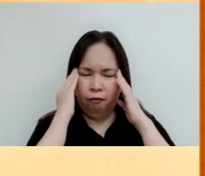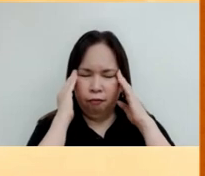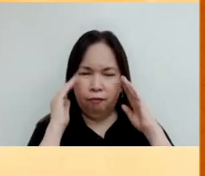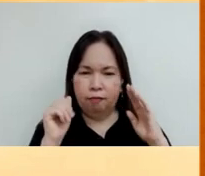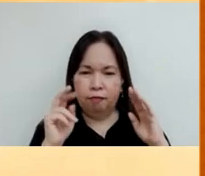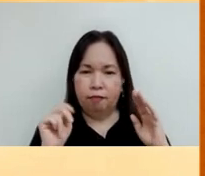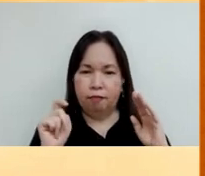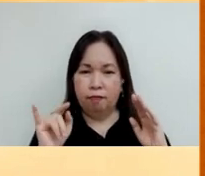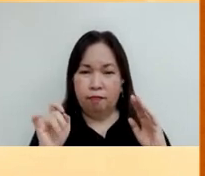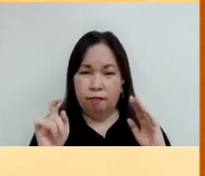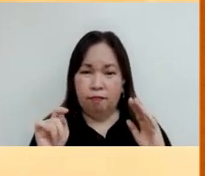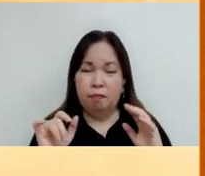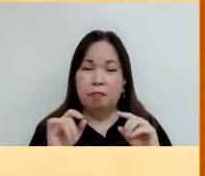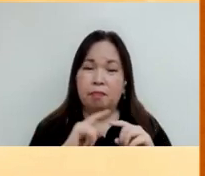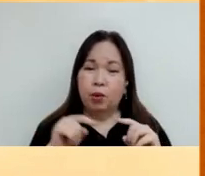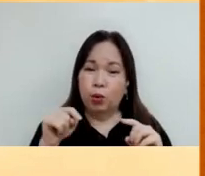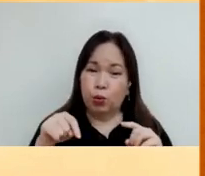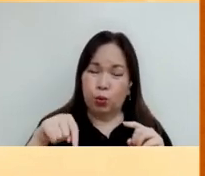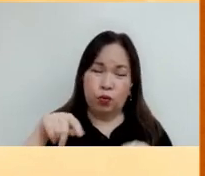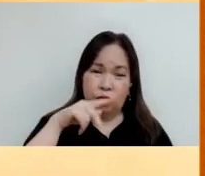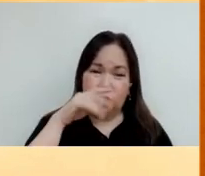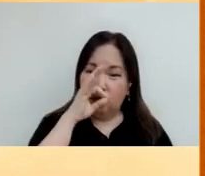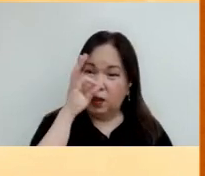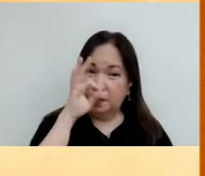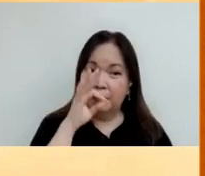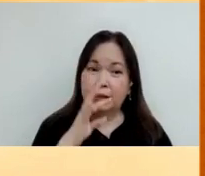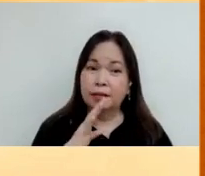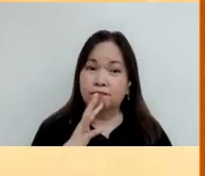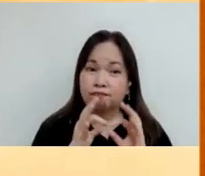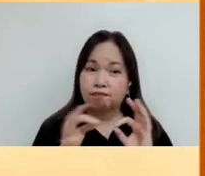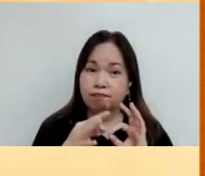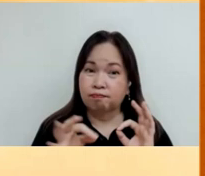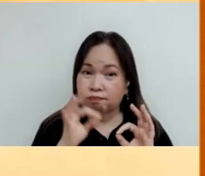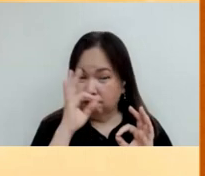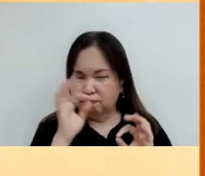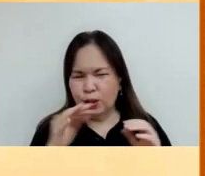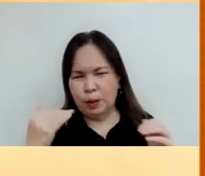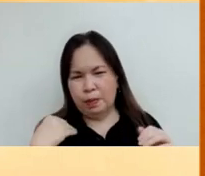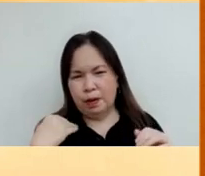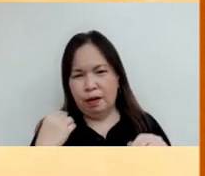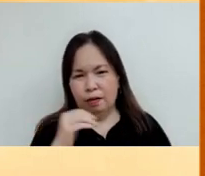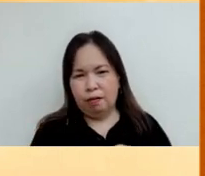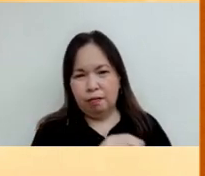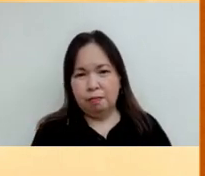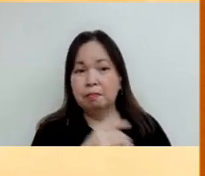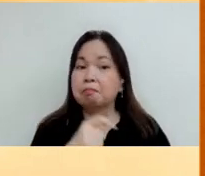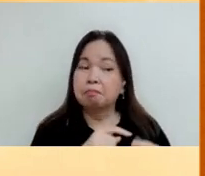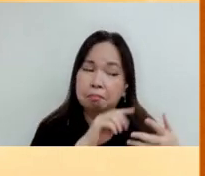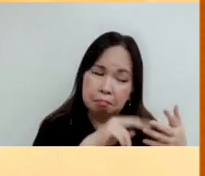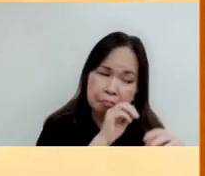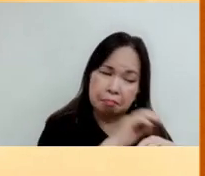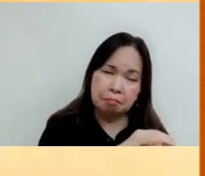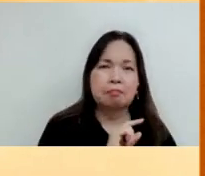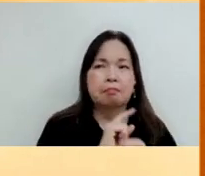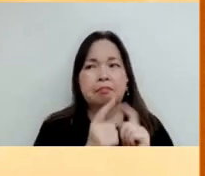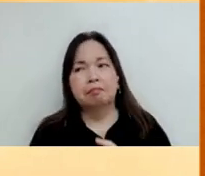Filipino or in our local languages. There is no version of it, but maybe you can use it informally, translate it,